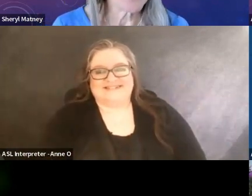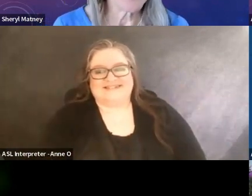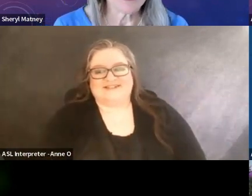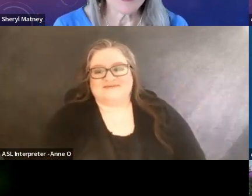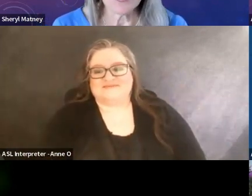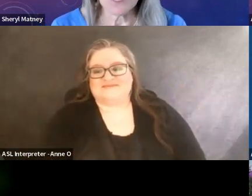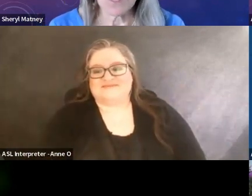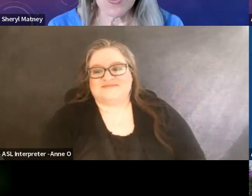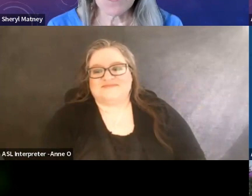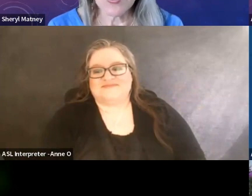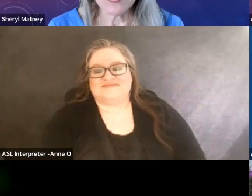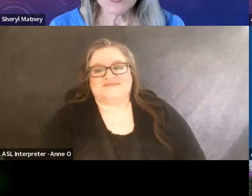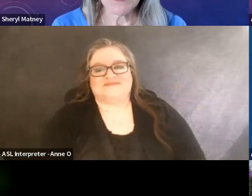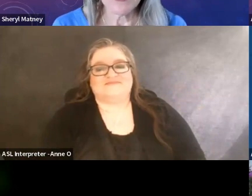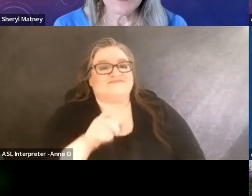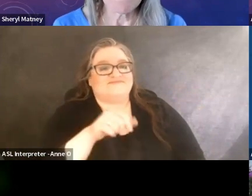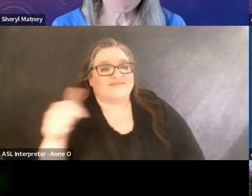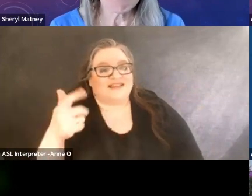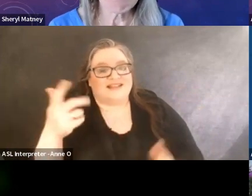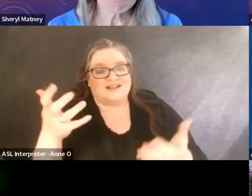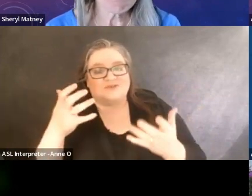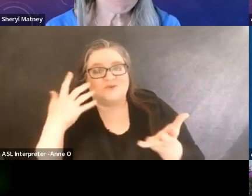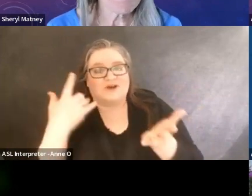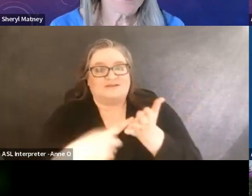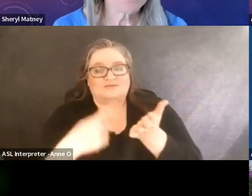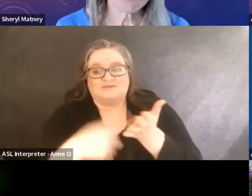Anything else that you all want to bring up?